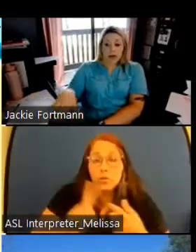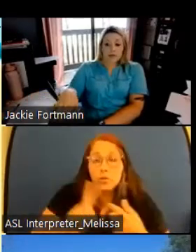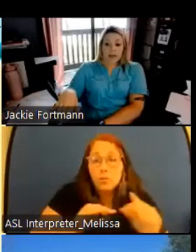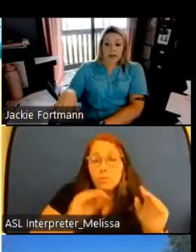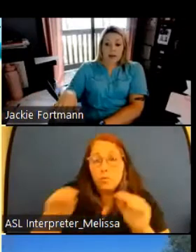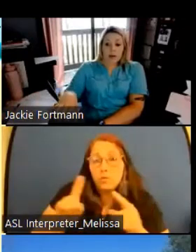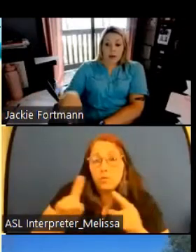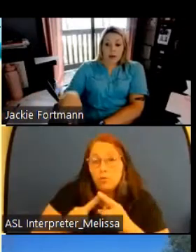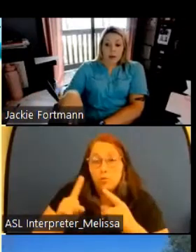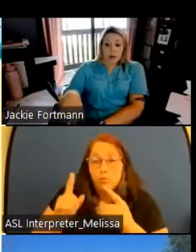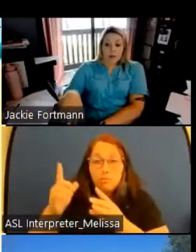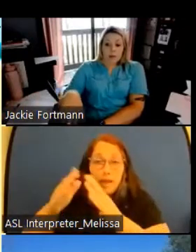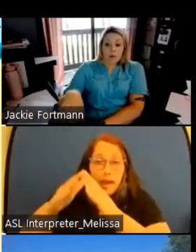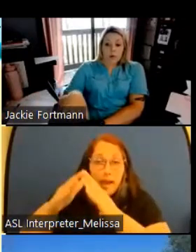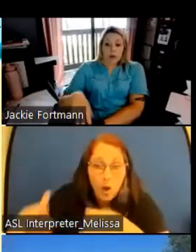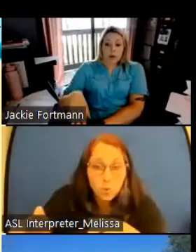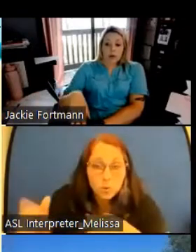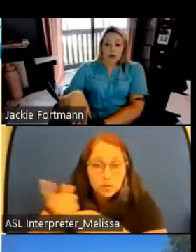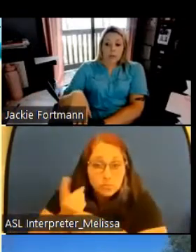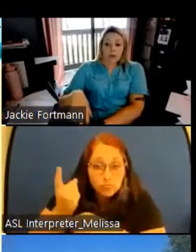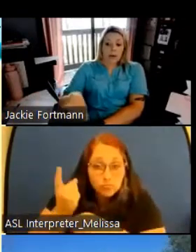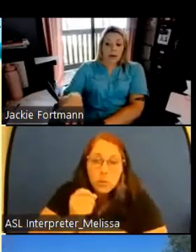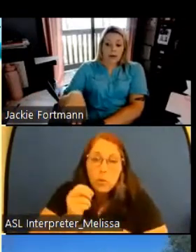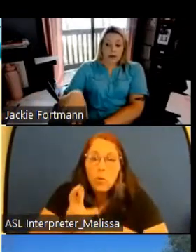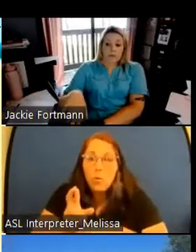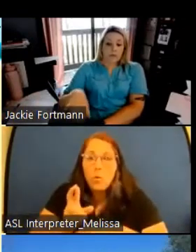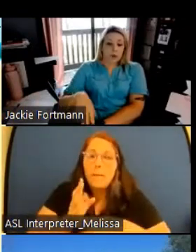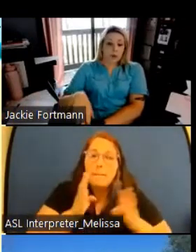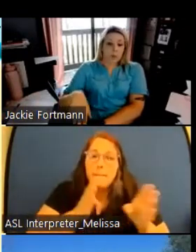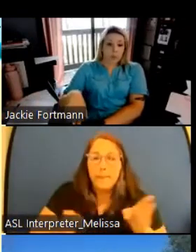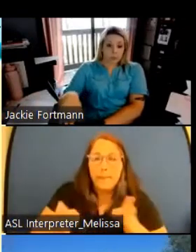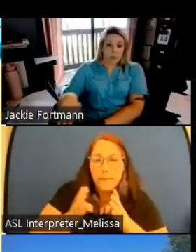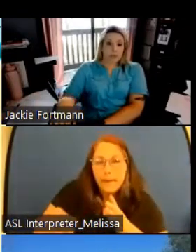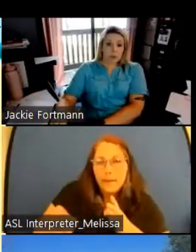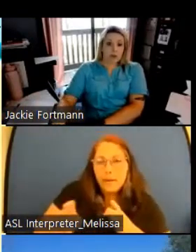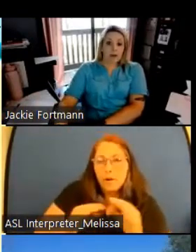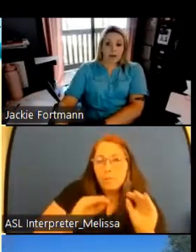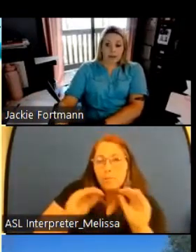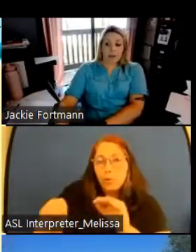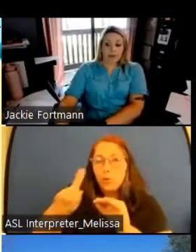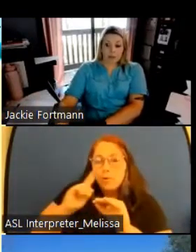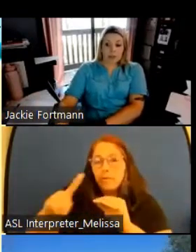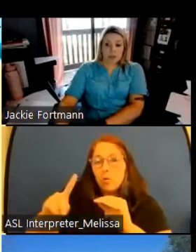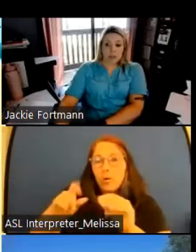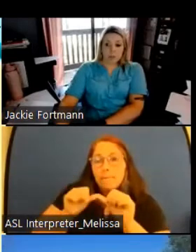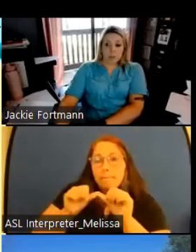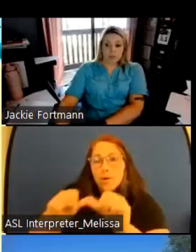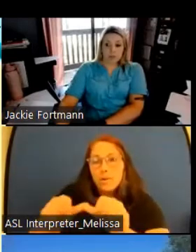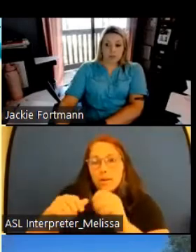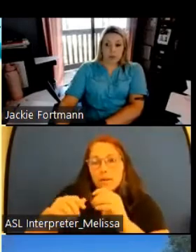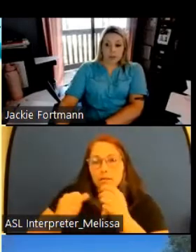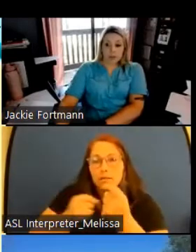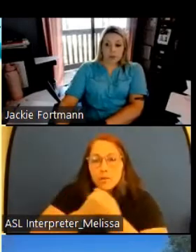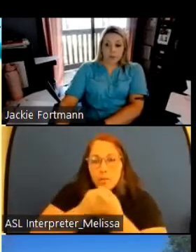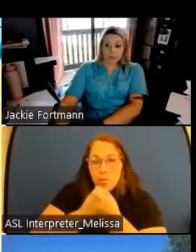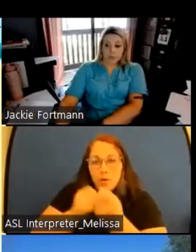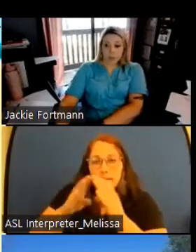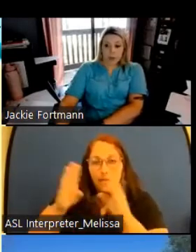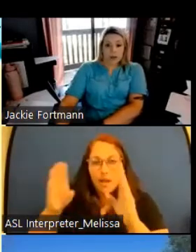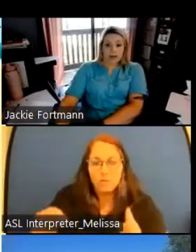regular housing or prepare them for permanent supportive housing, which was mentioned before